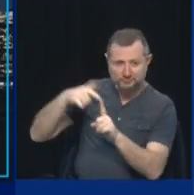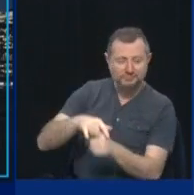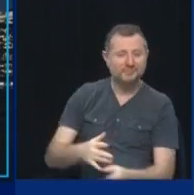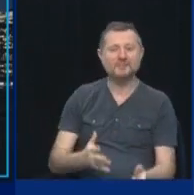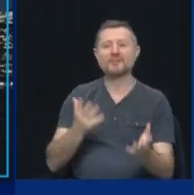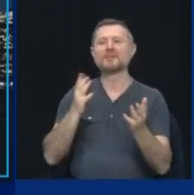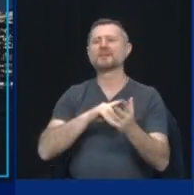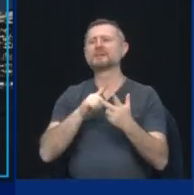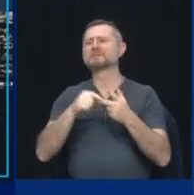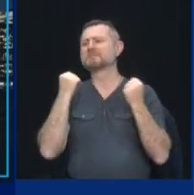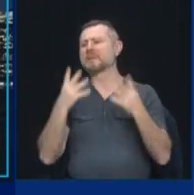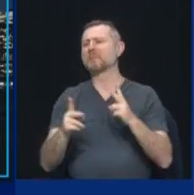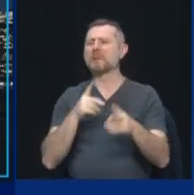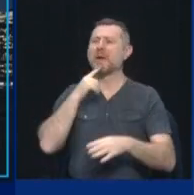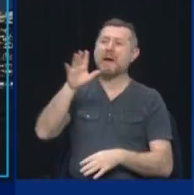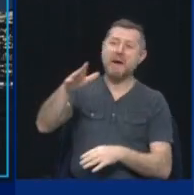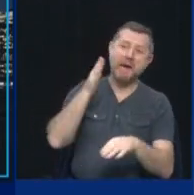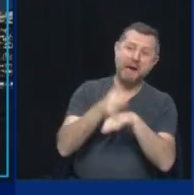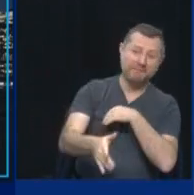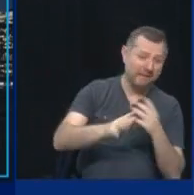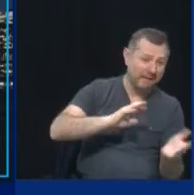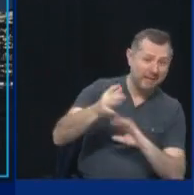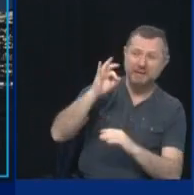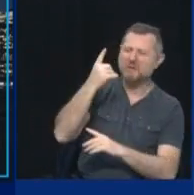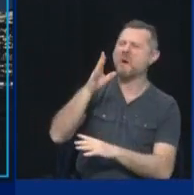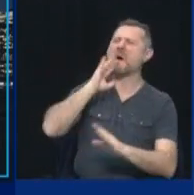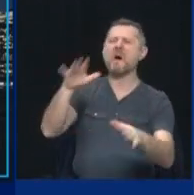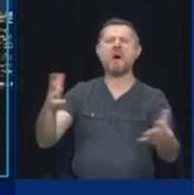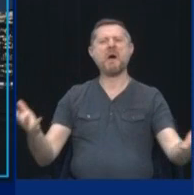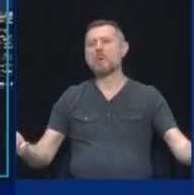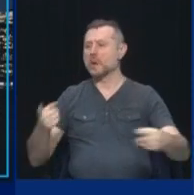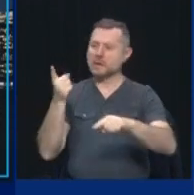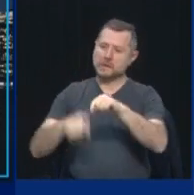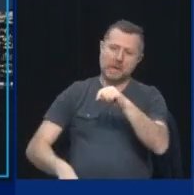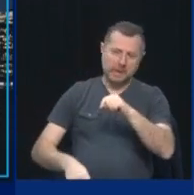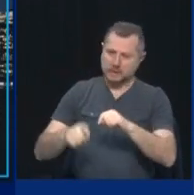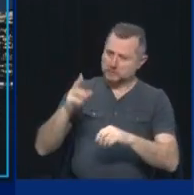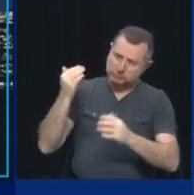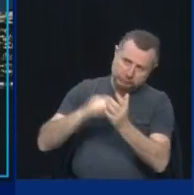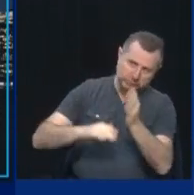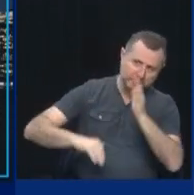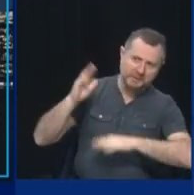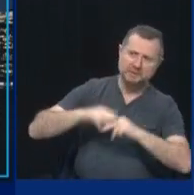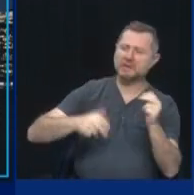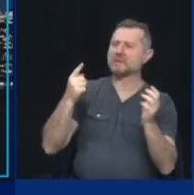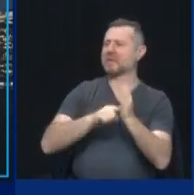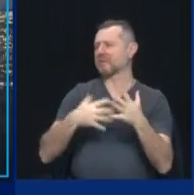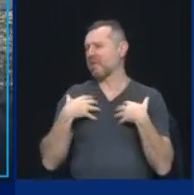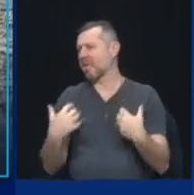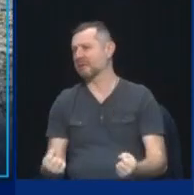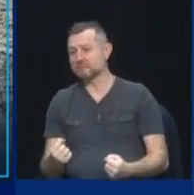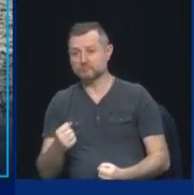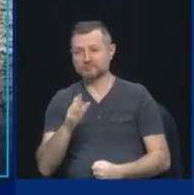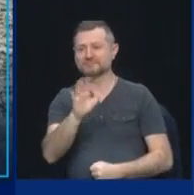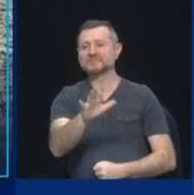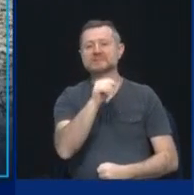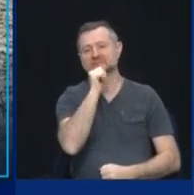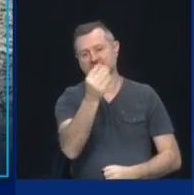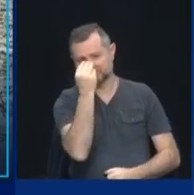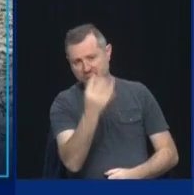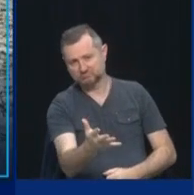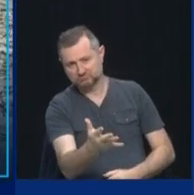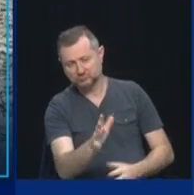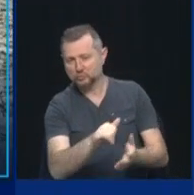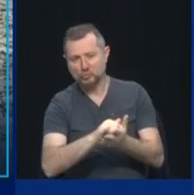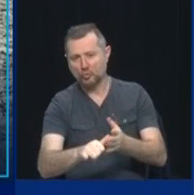of naysayers after 9/11. Oh, we're not going to be able to recover. Yeah, those weren't the real New York voices.